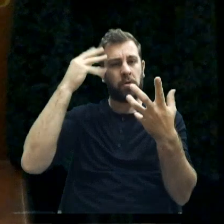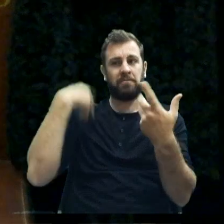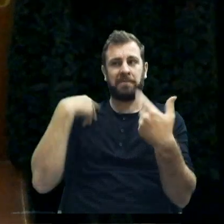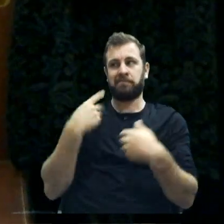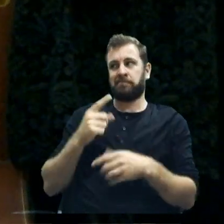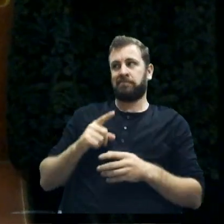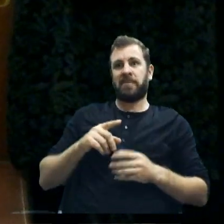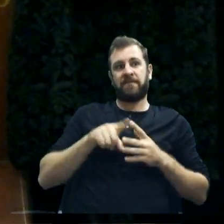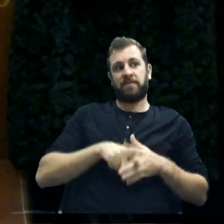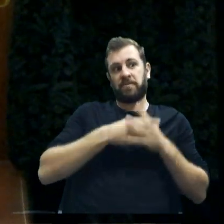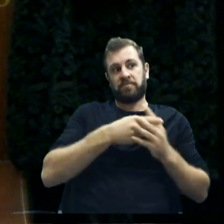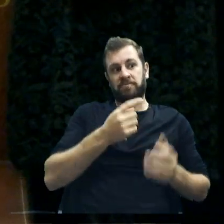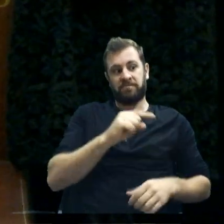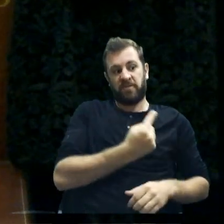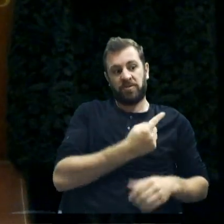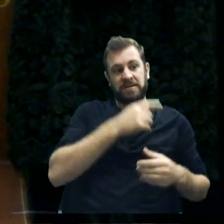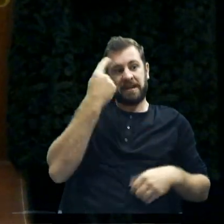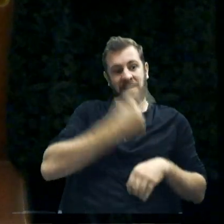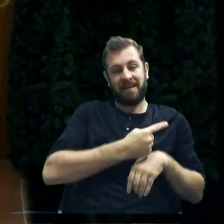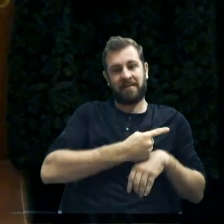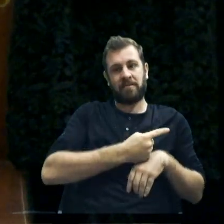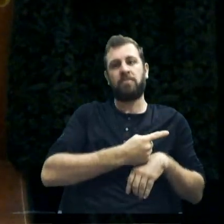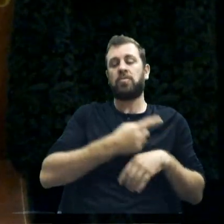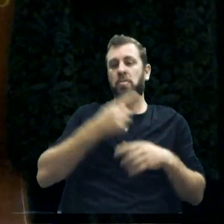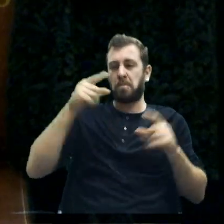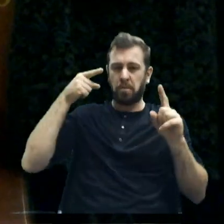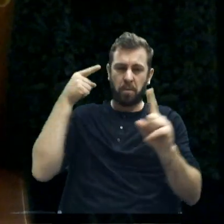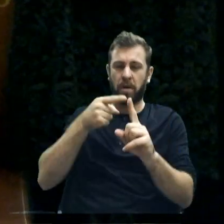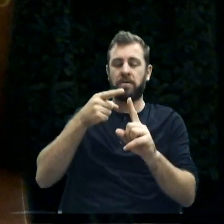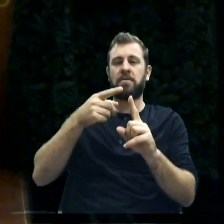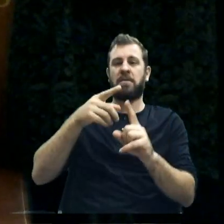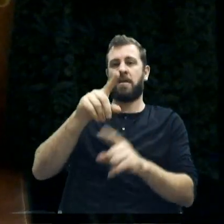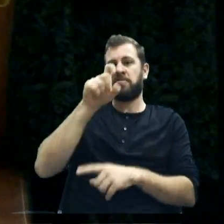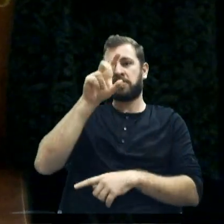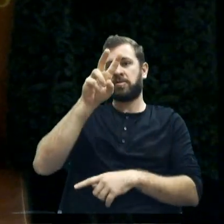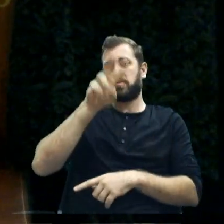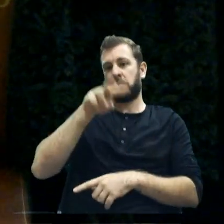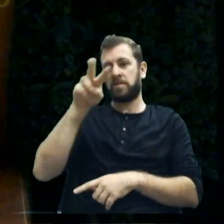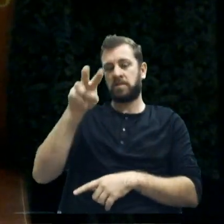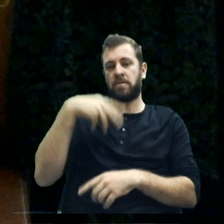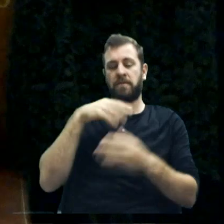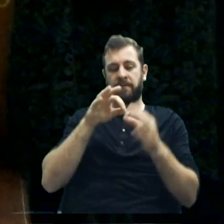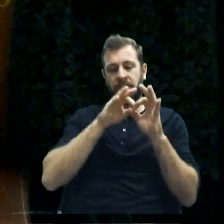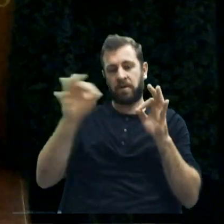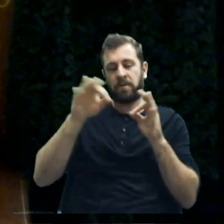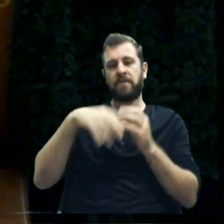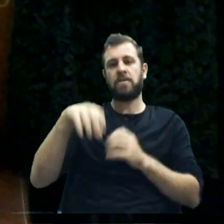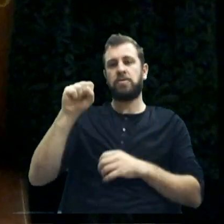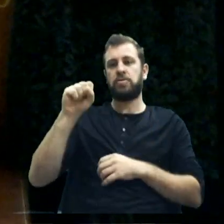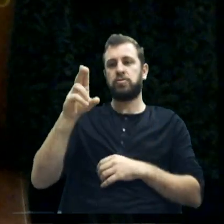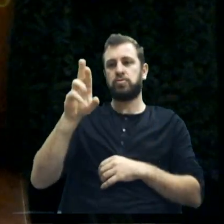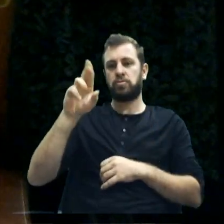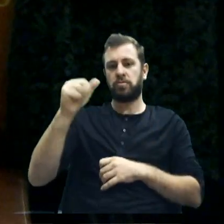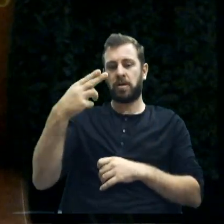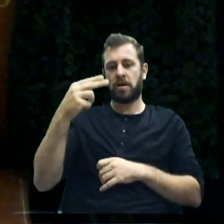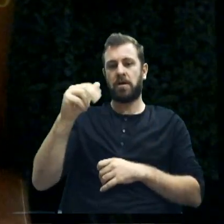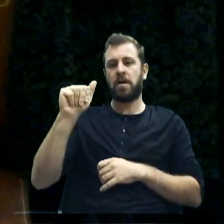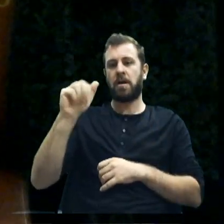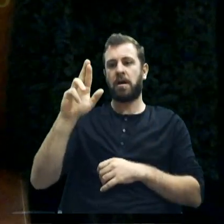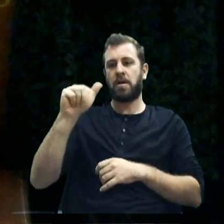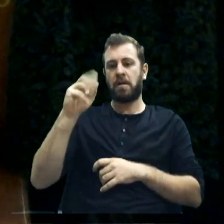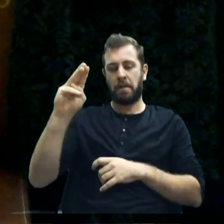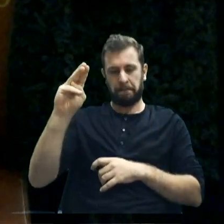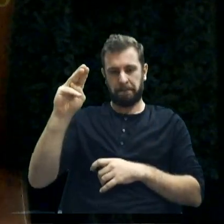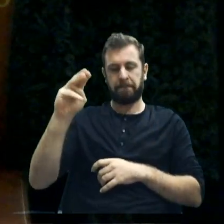has been to somehow understand the 122nd verse of Surah An'am, where Allah subhanahu